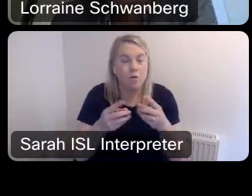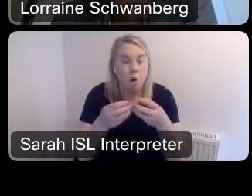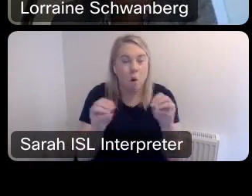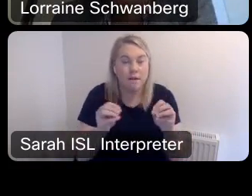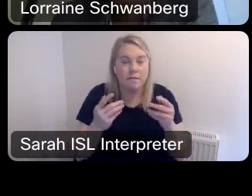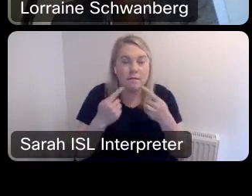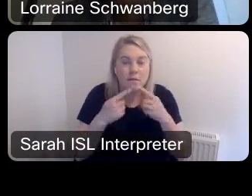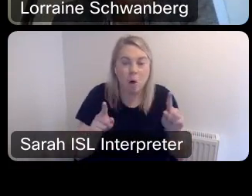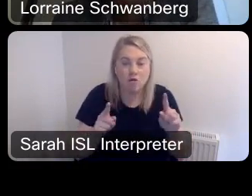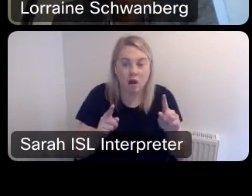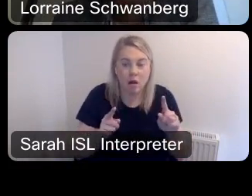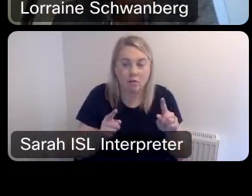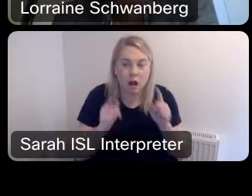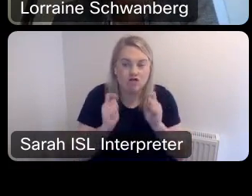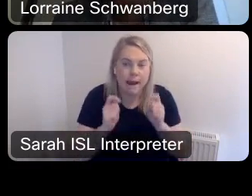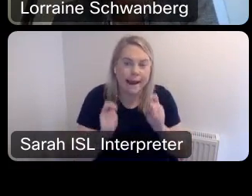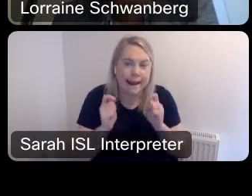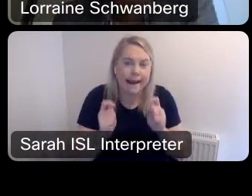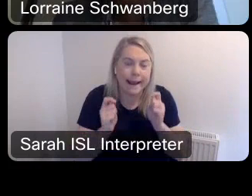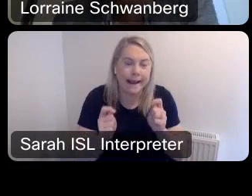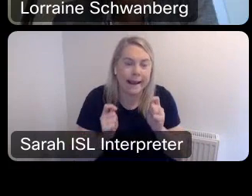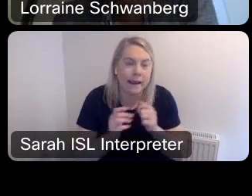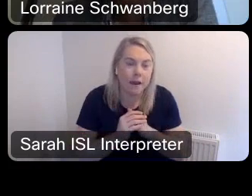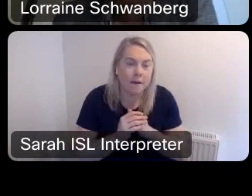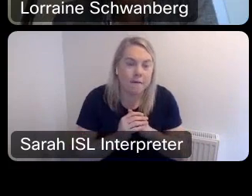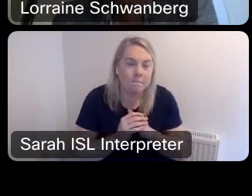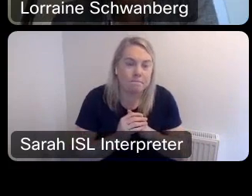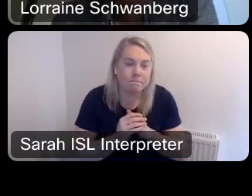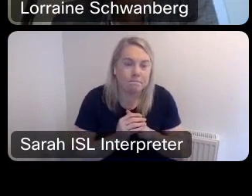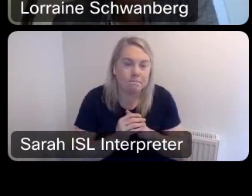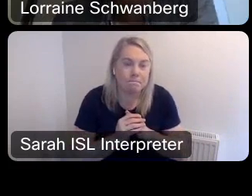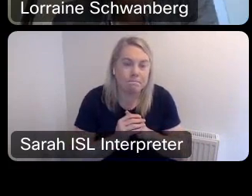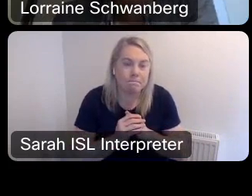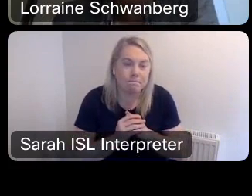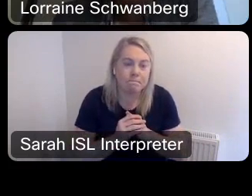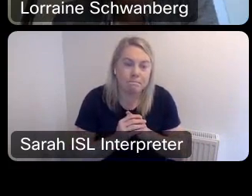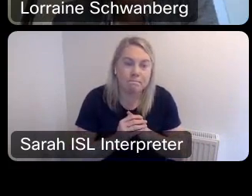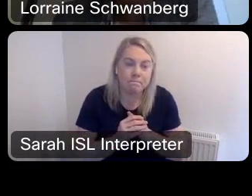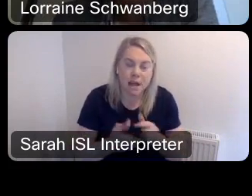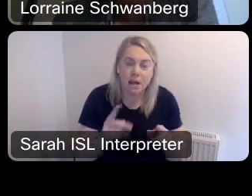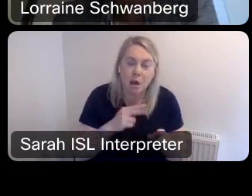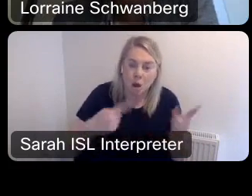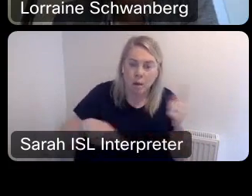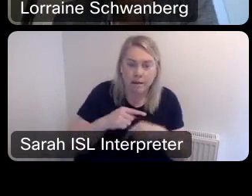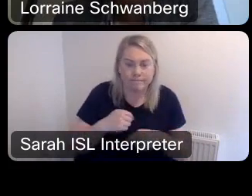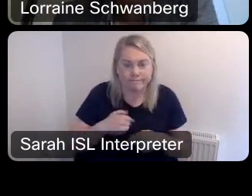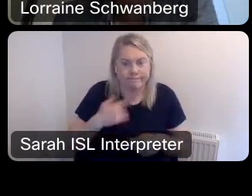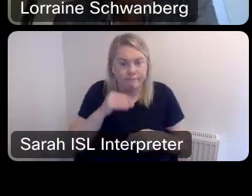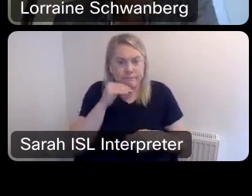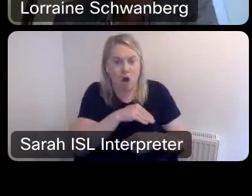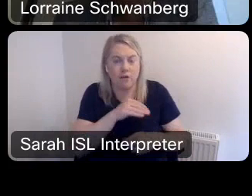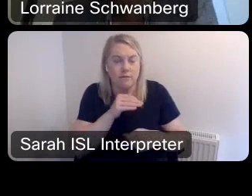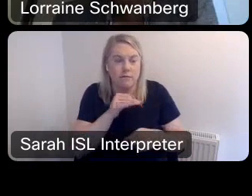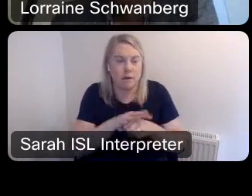which I think only echoes the emphasis the organisation puts on the importance of open disclosure. So Module 1